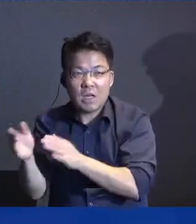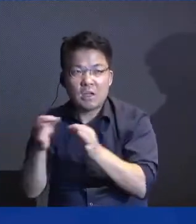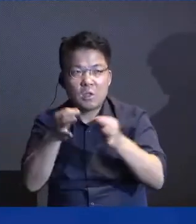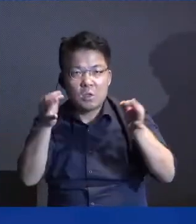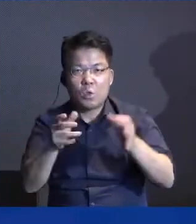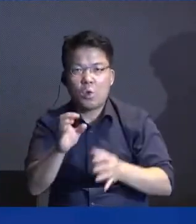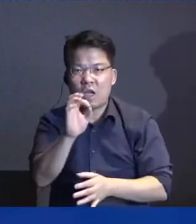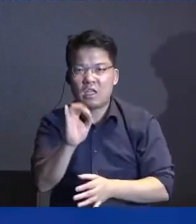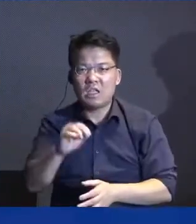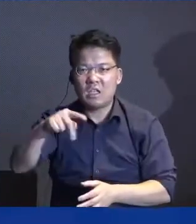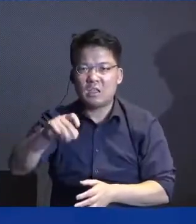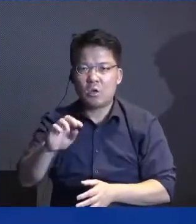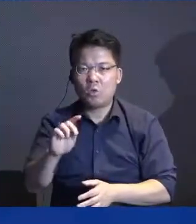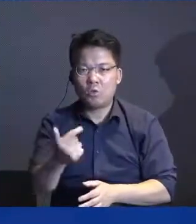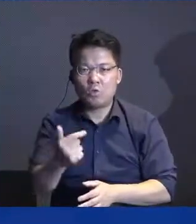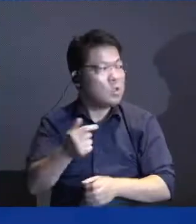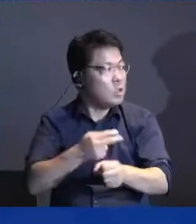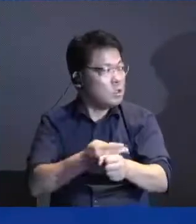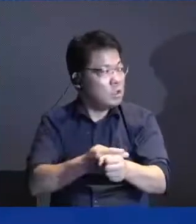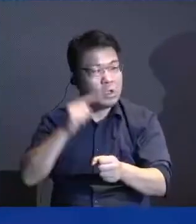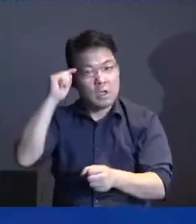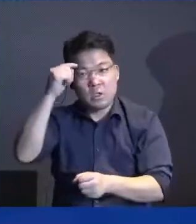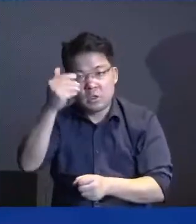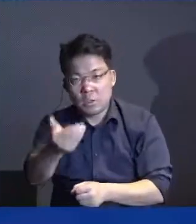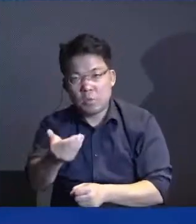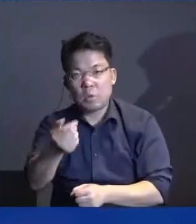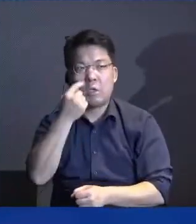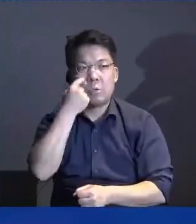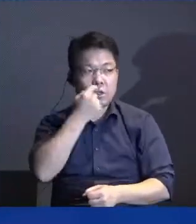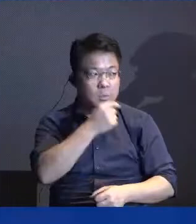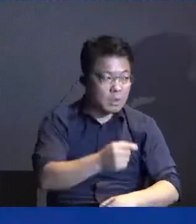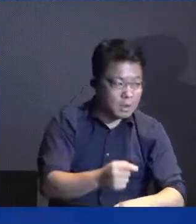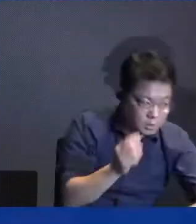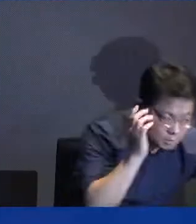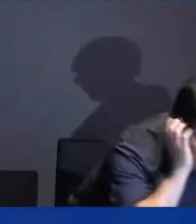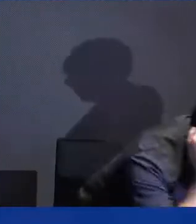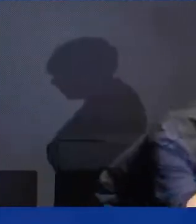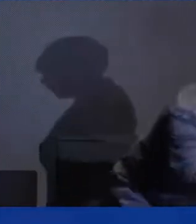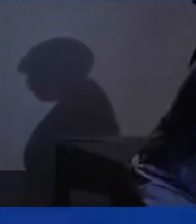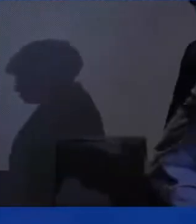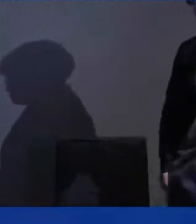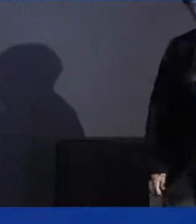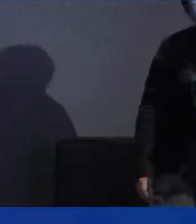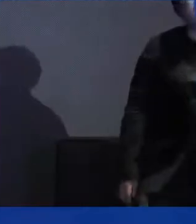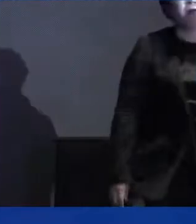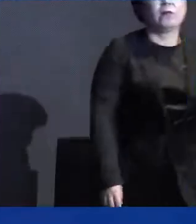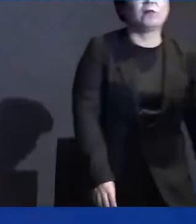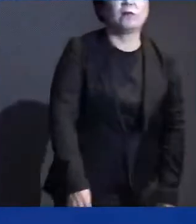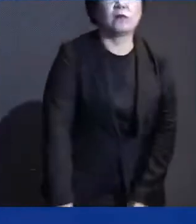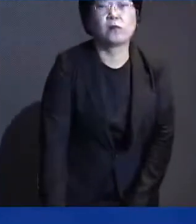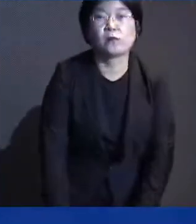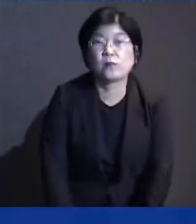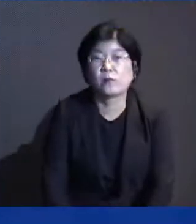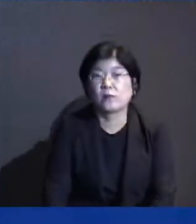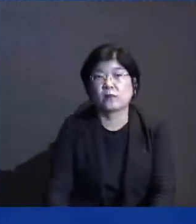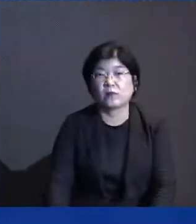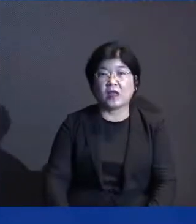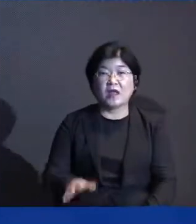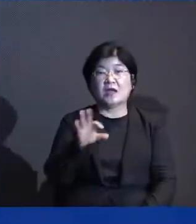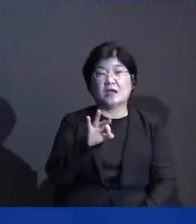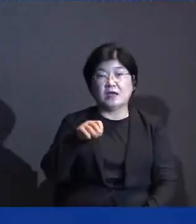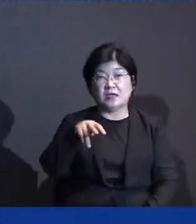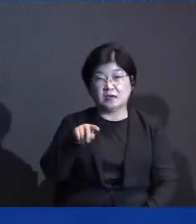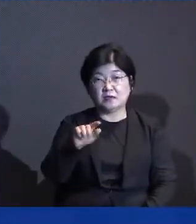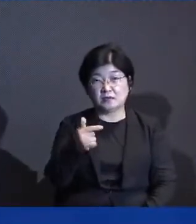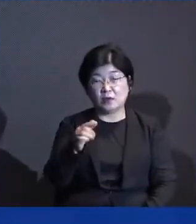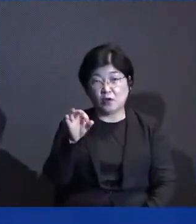Lee. So I will also read two questions for Dr. Lee, and then we'll actually move to